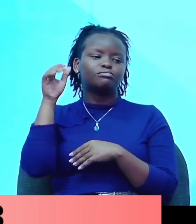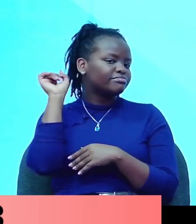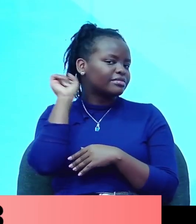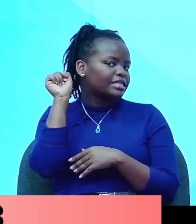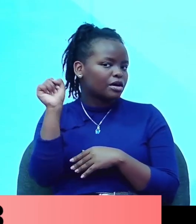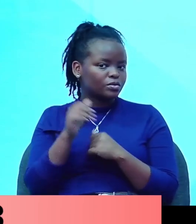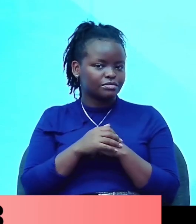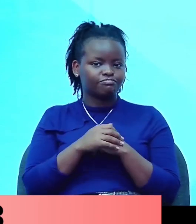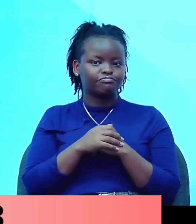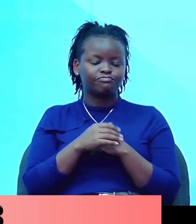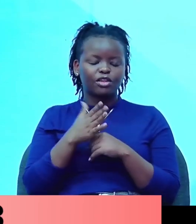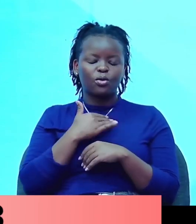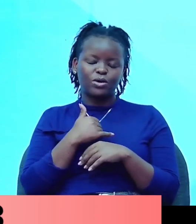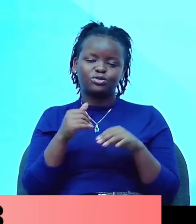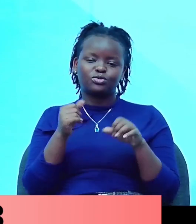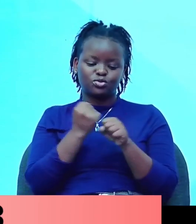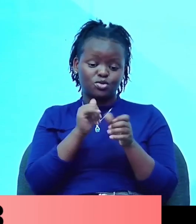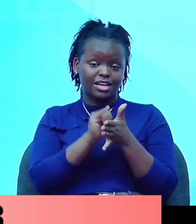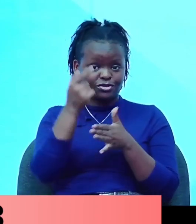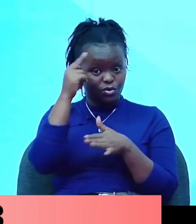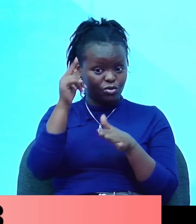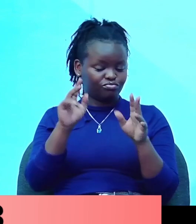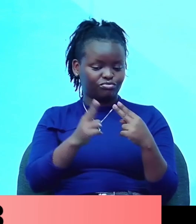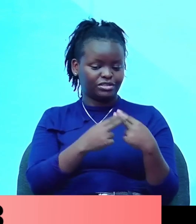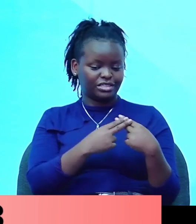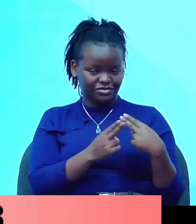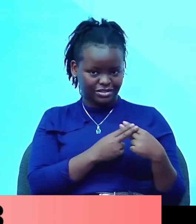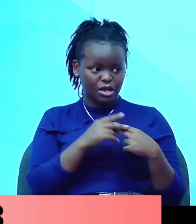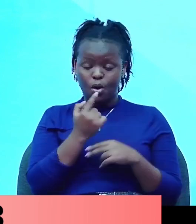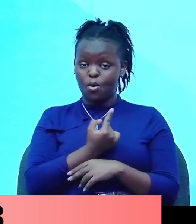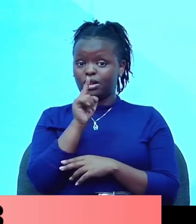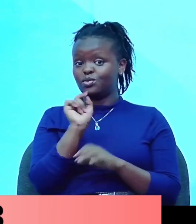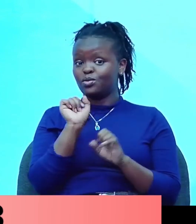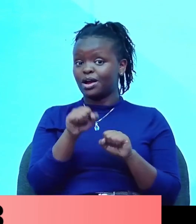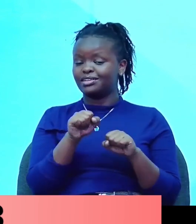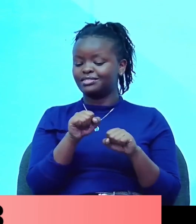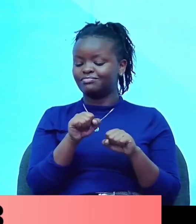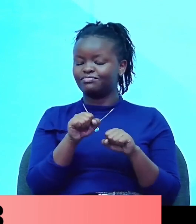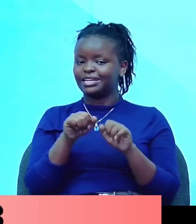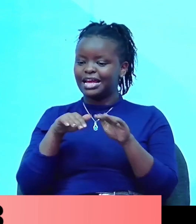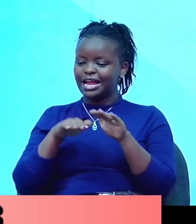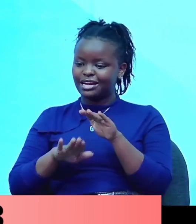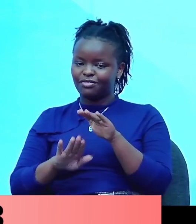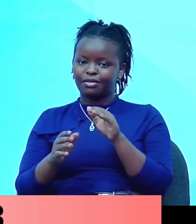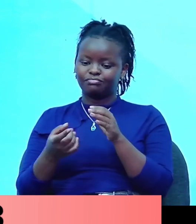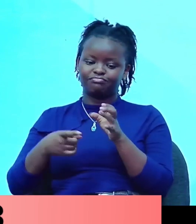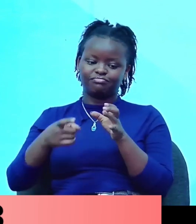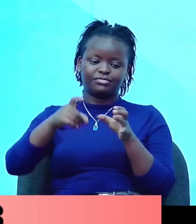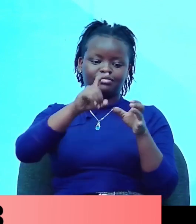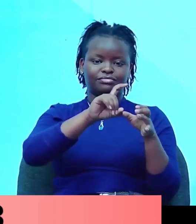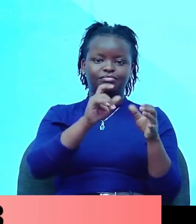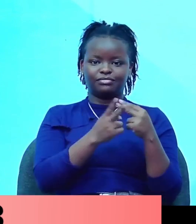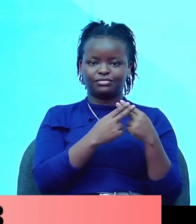we wanted to do that for your savings, because it's only you who can rev up your savings. Right. So over and above